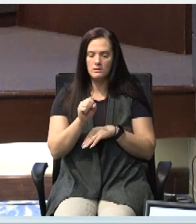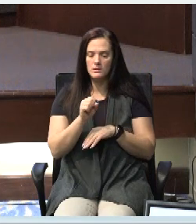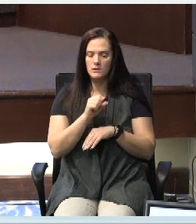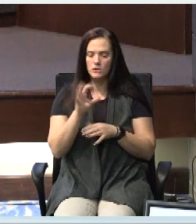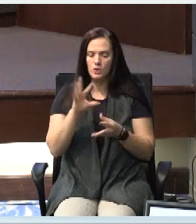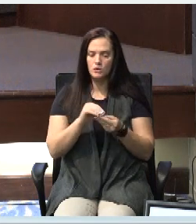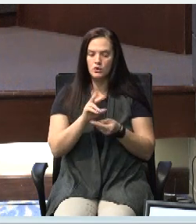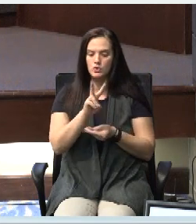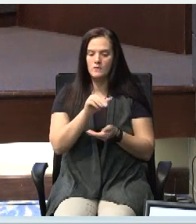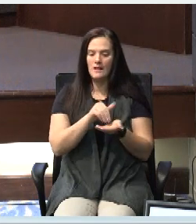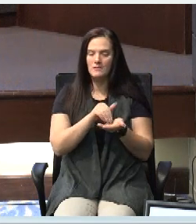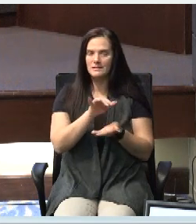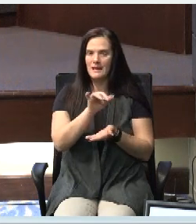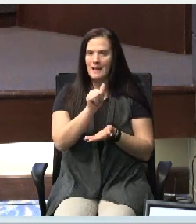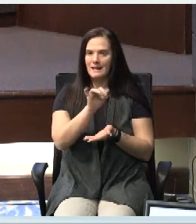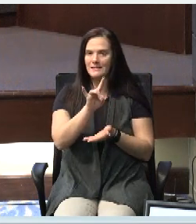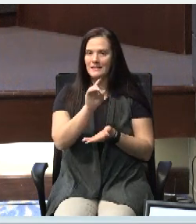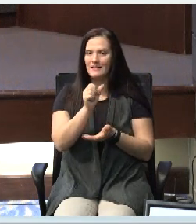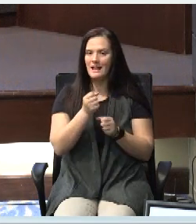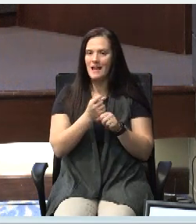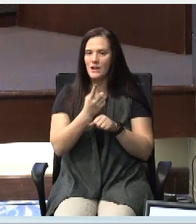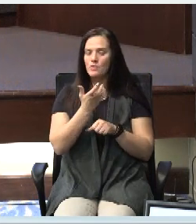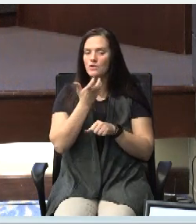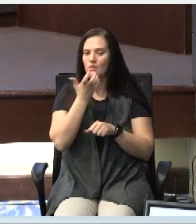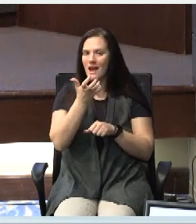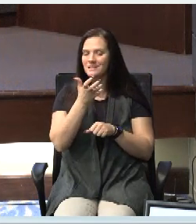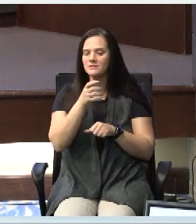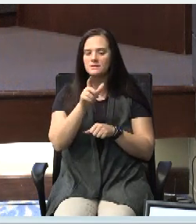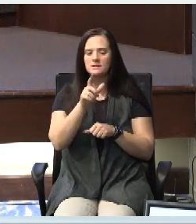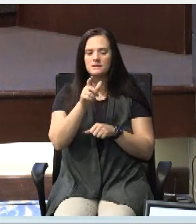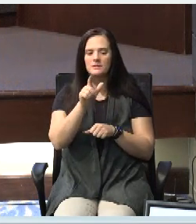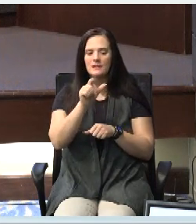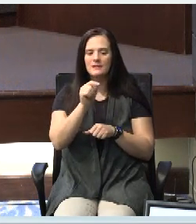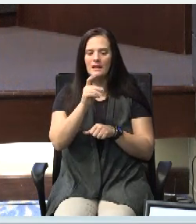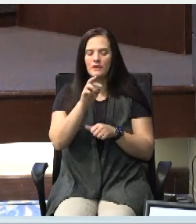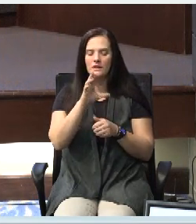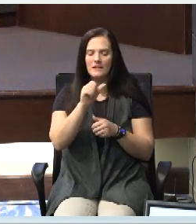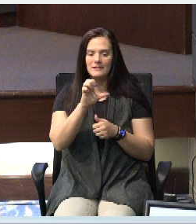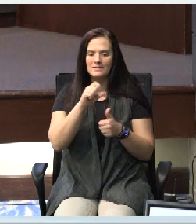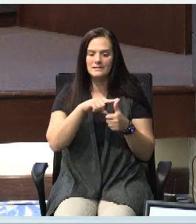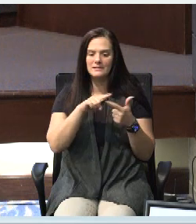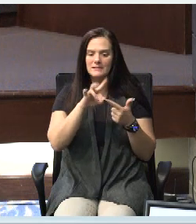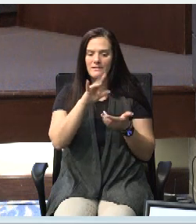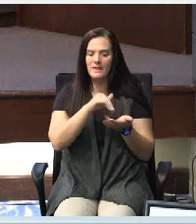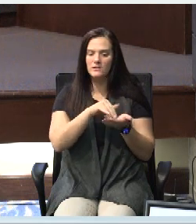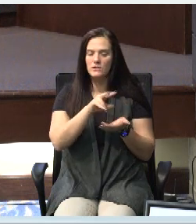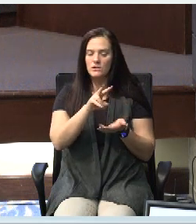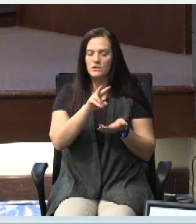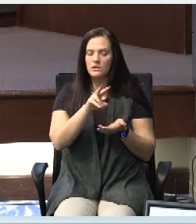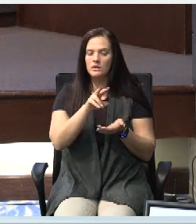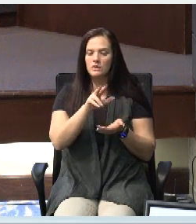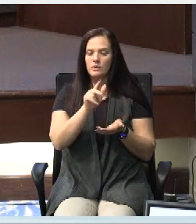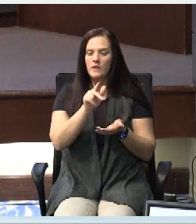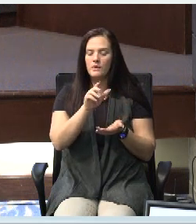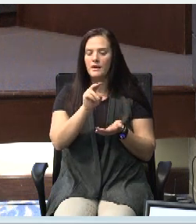There were 2,018 annual grass letter cases, 7,023 nuisance violation